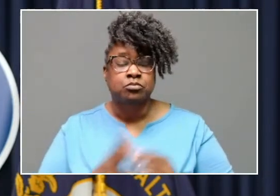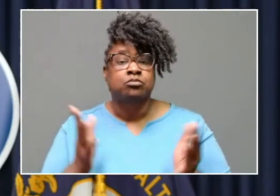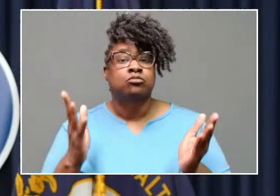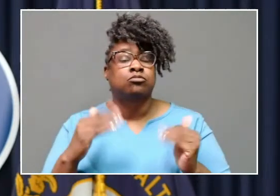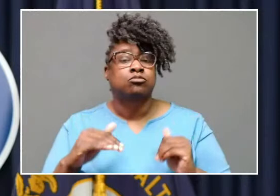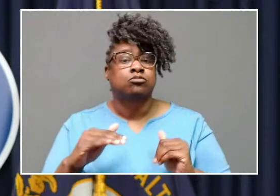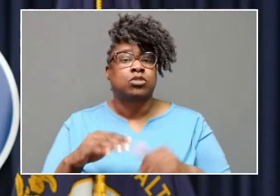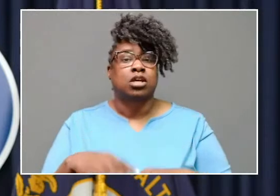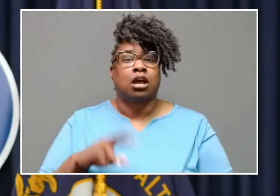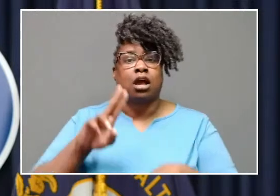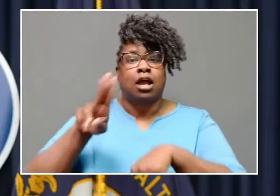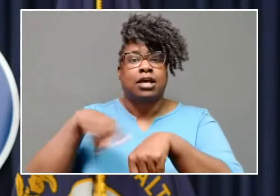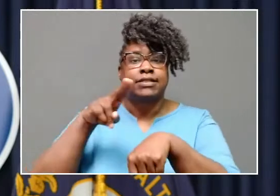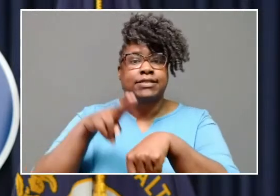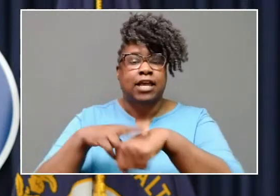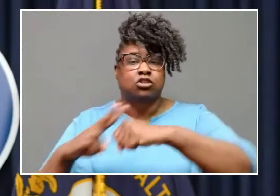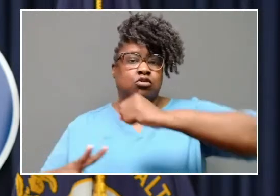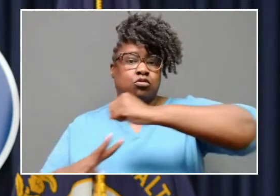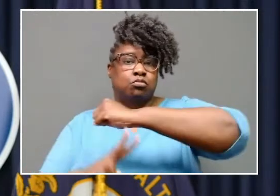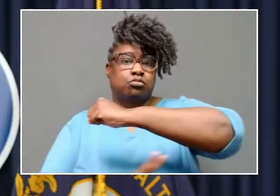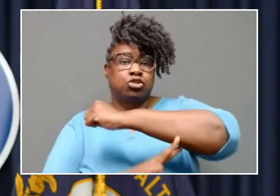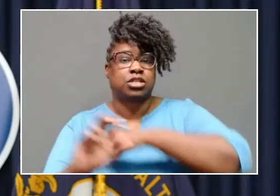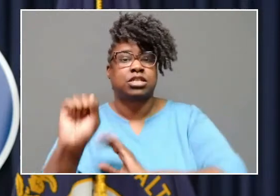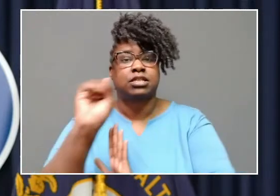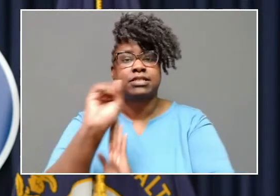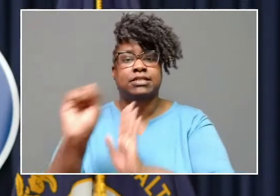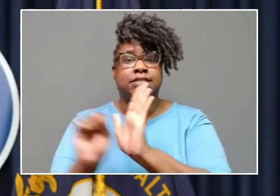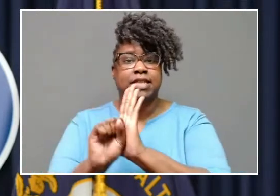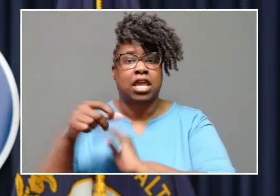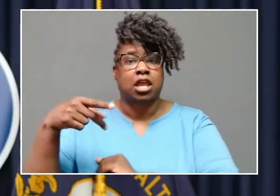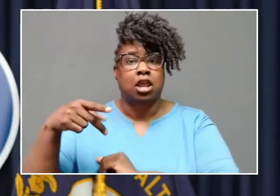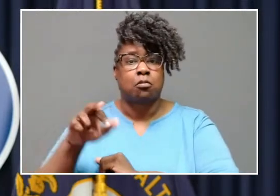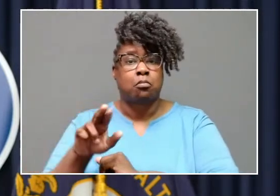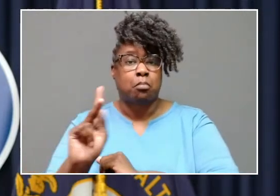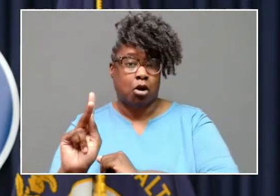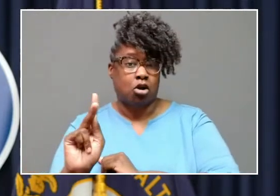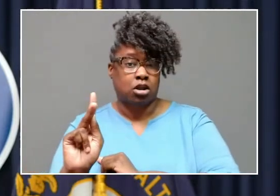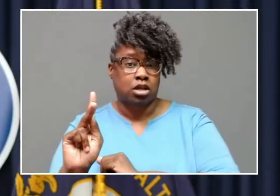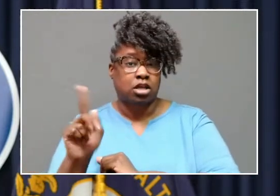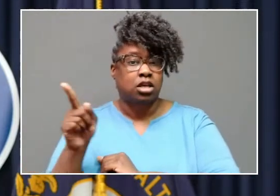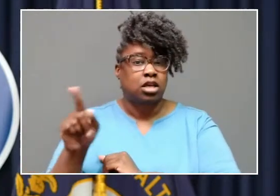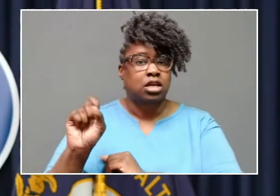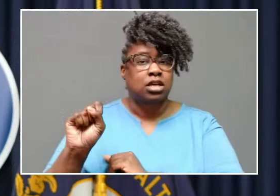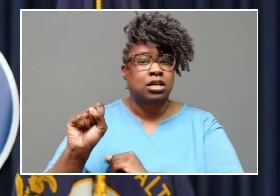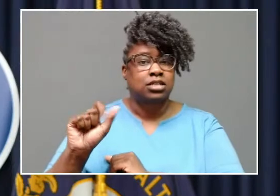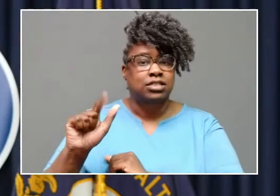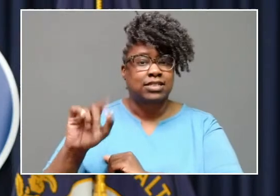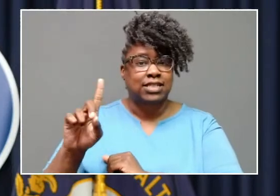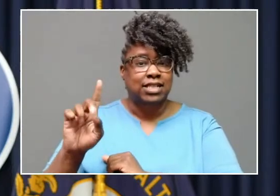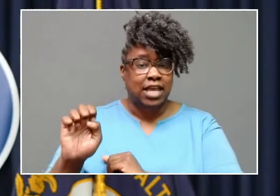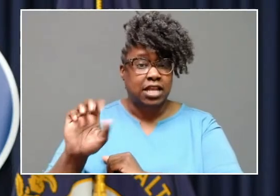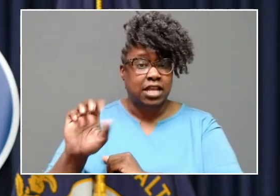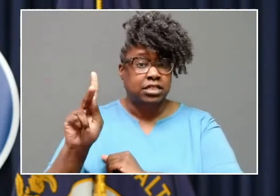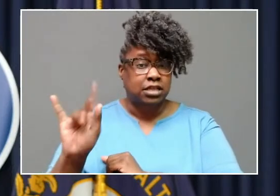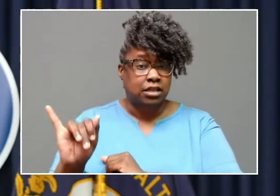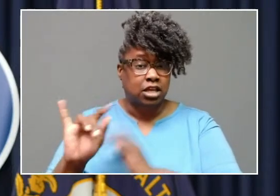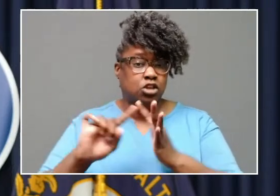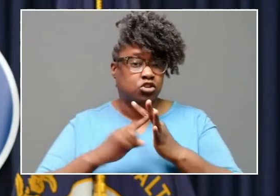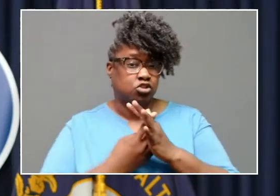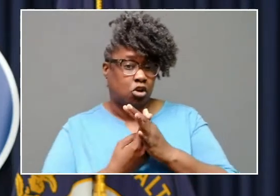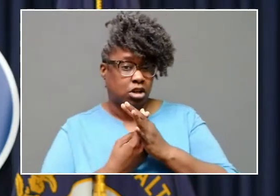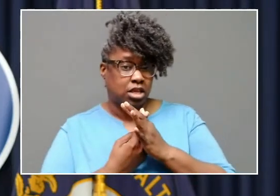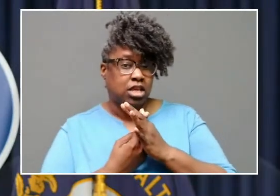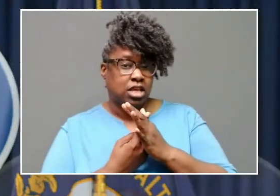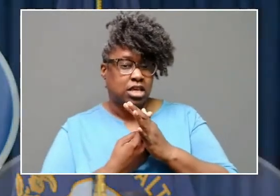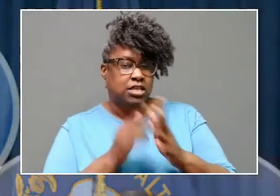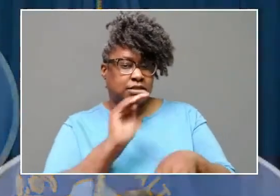State Park. A wildfire at Natural Bridge State Resort Park in Slade, Kentucky began late Monday, April 17th.